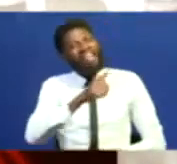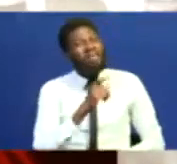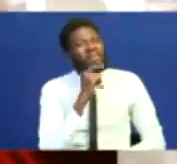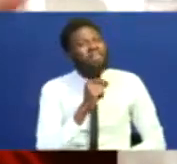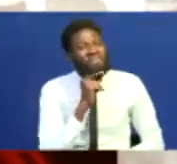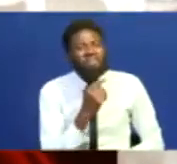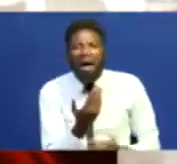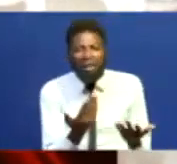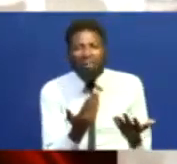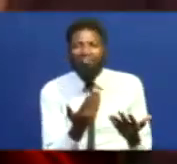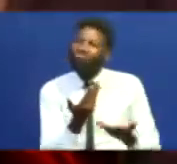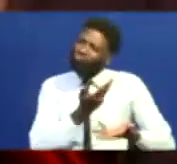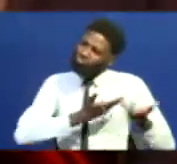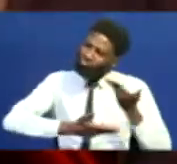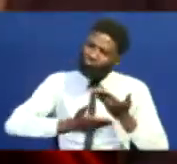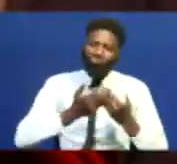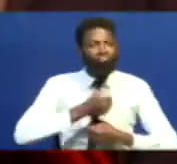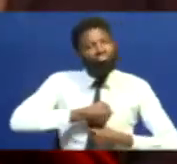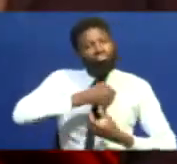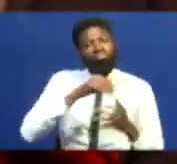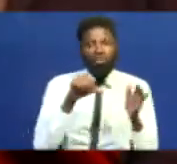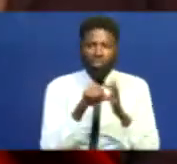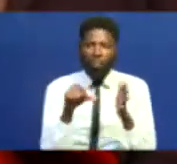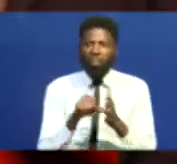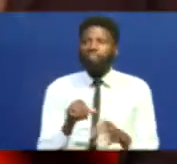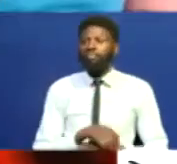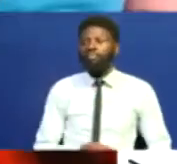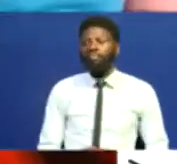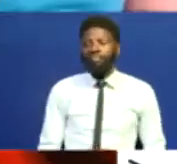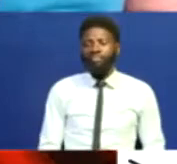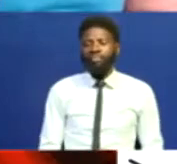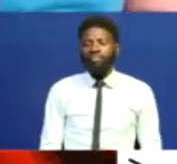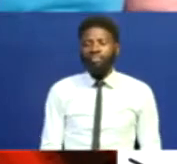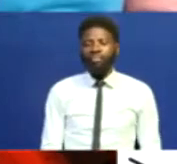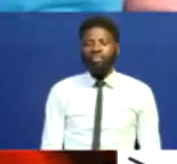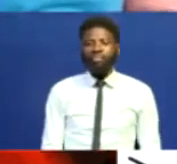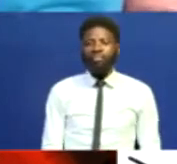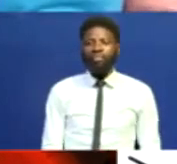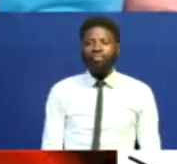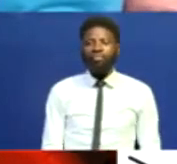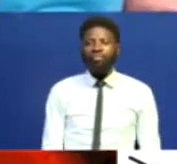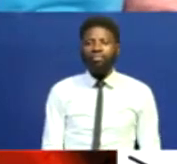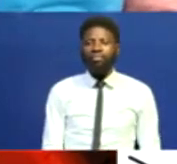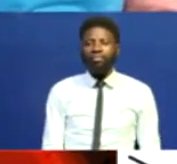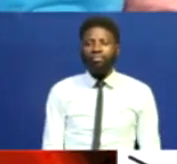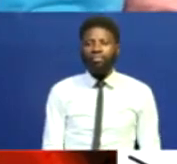yeyote, muambie shinda zako. Nancy Okware, Lunchtime News.